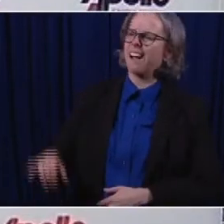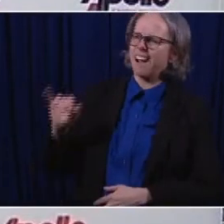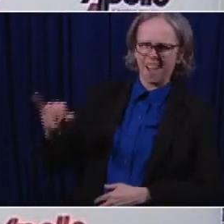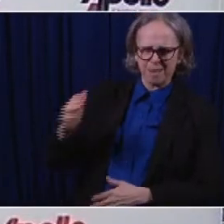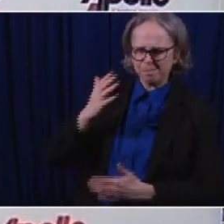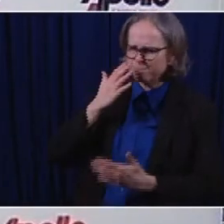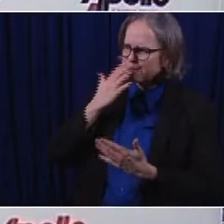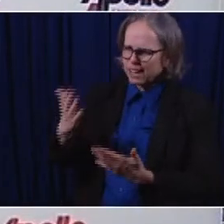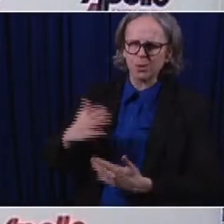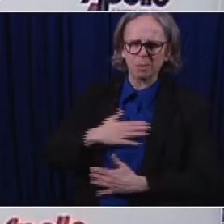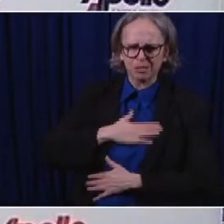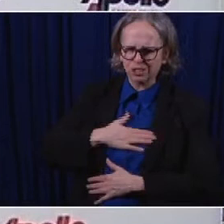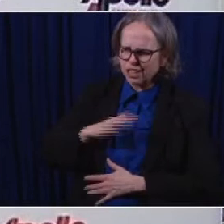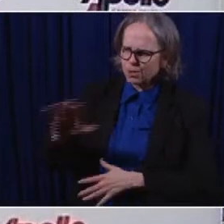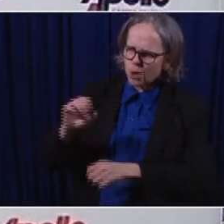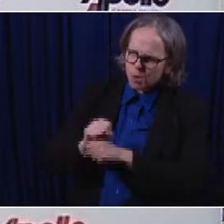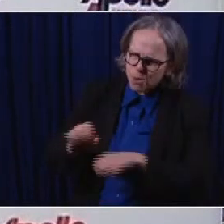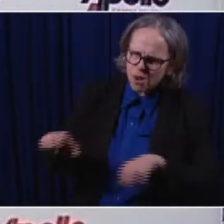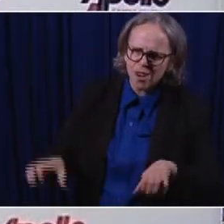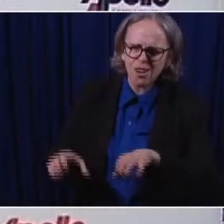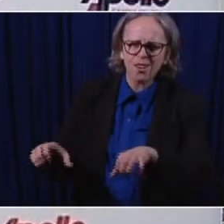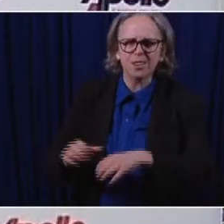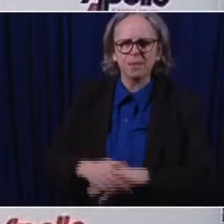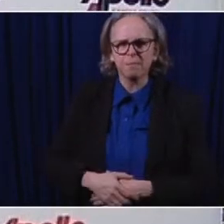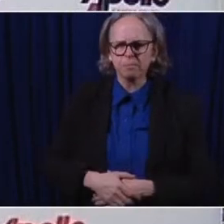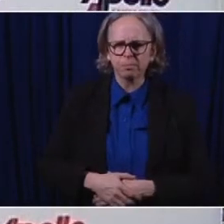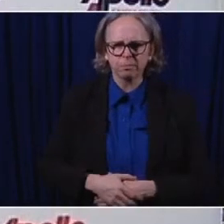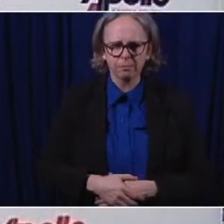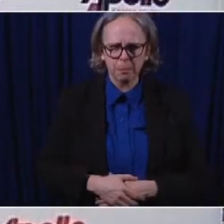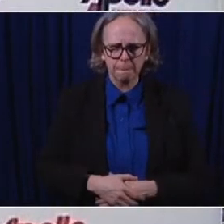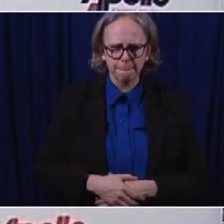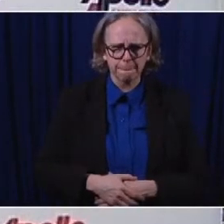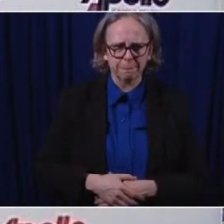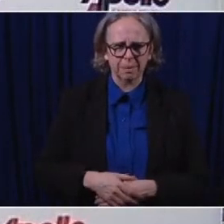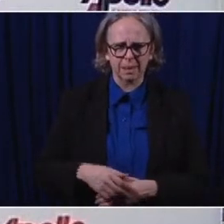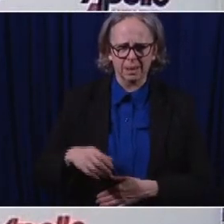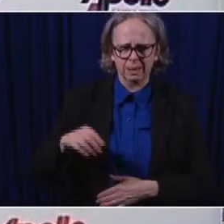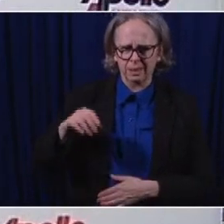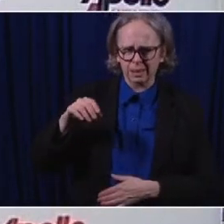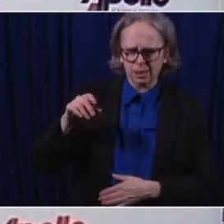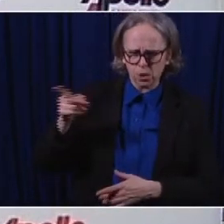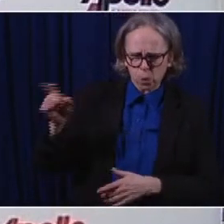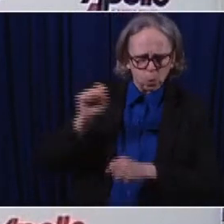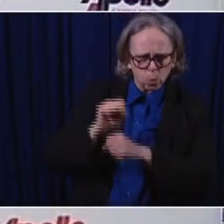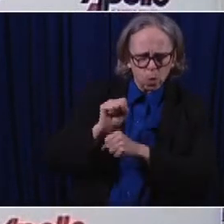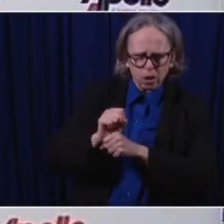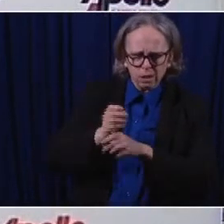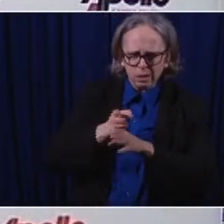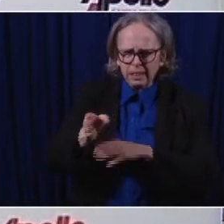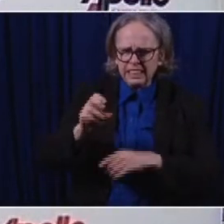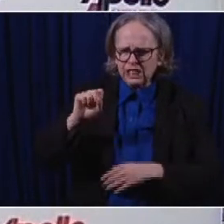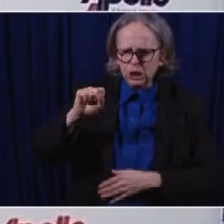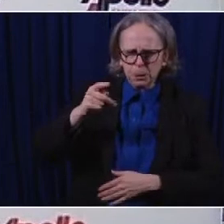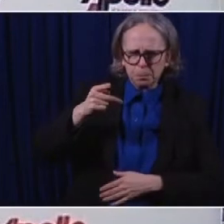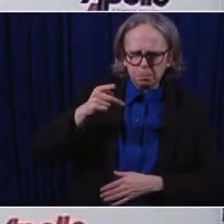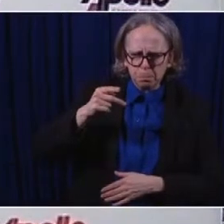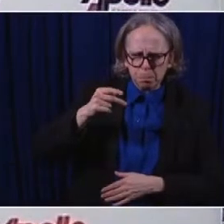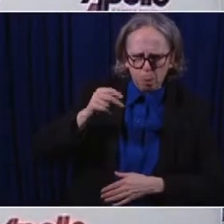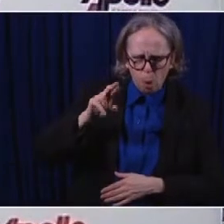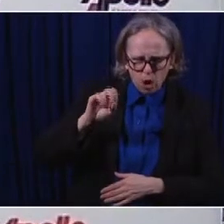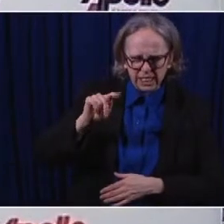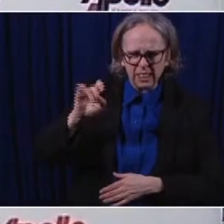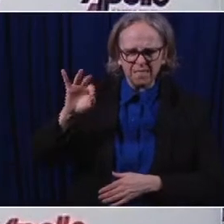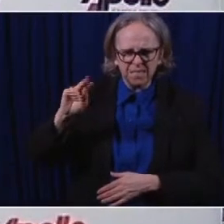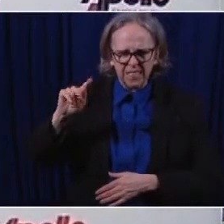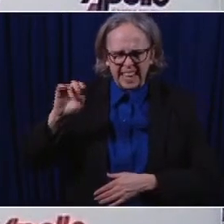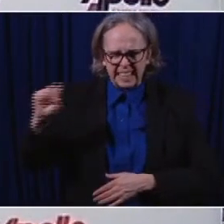good work. And it says here, sports, fitness, and exercise science. Is that the best way to describe